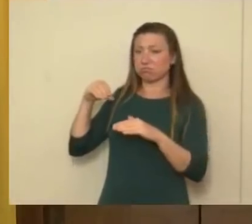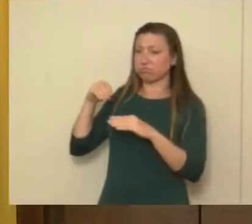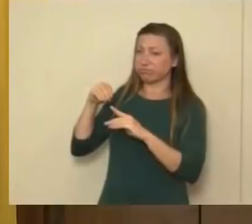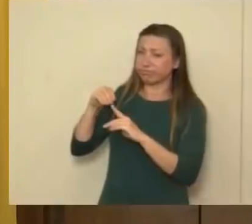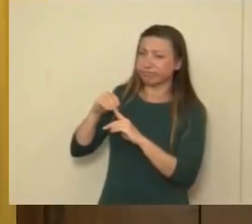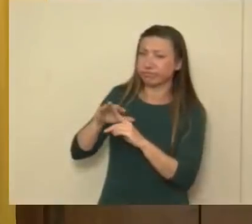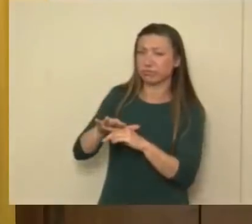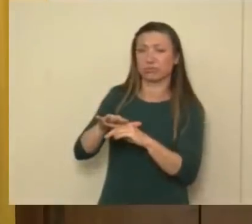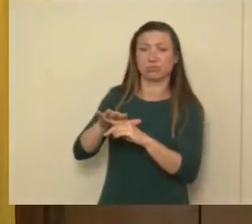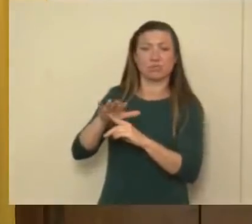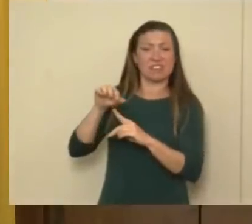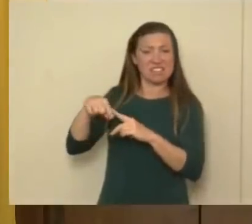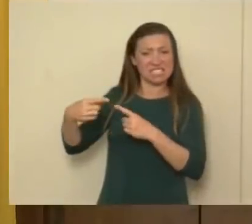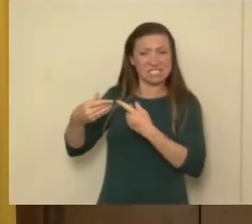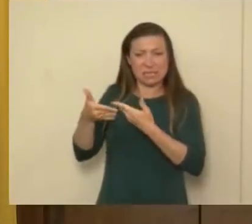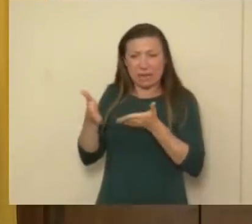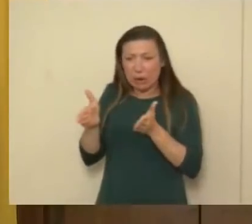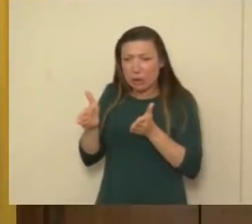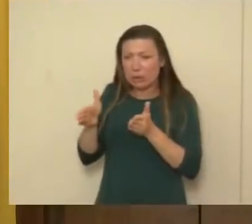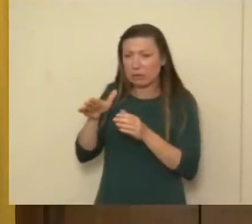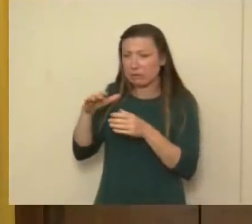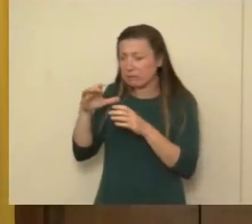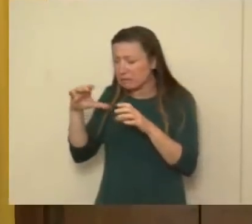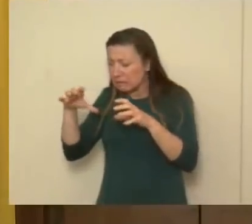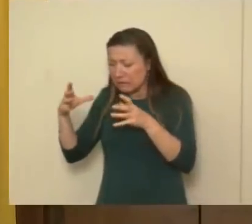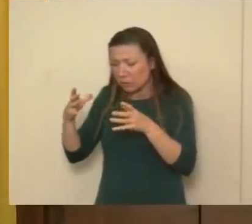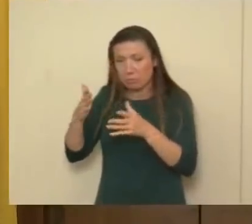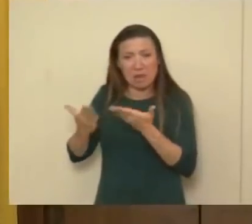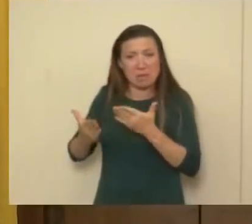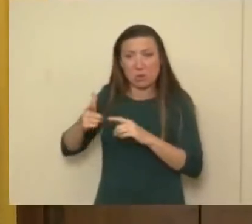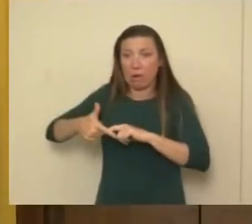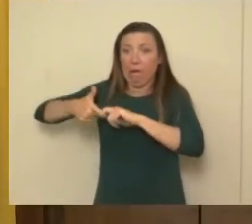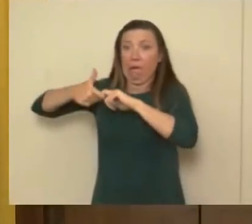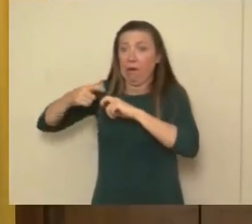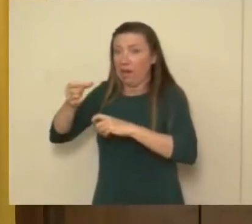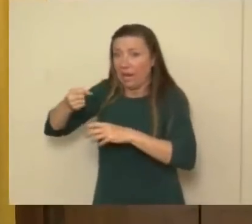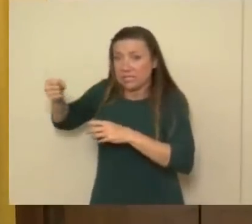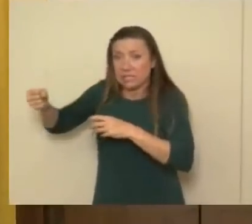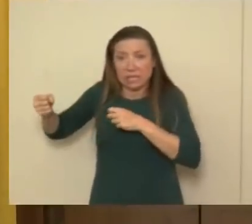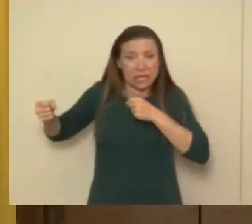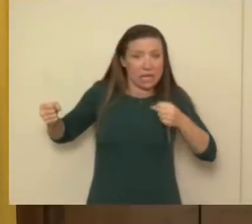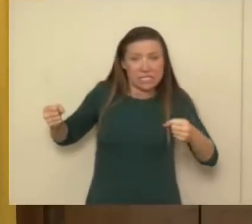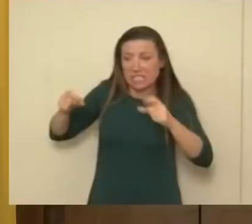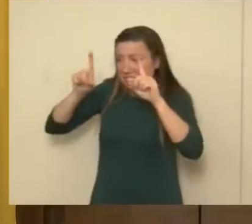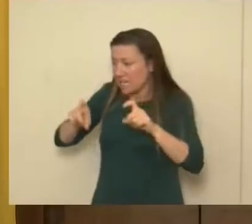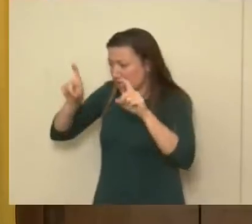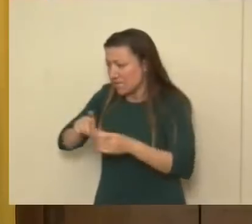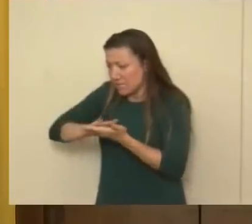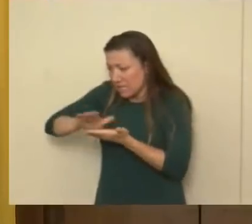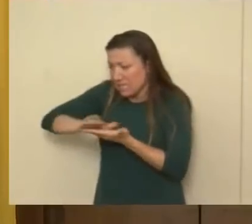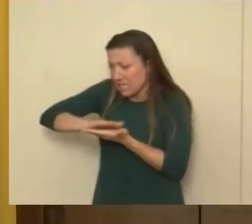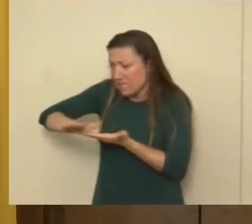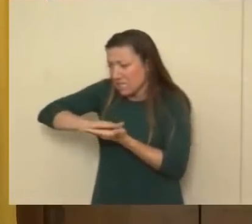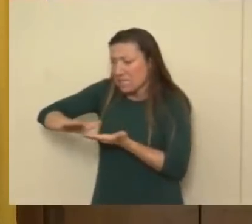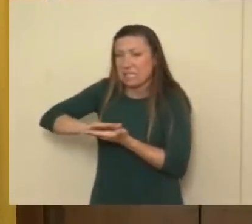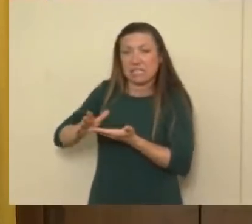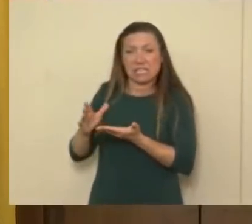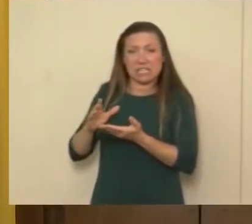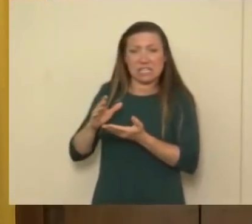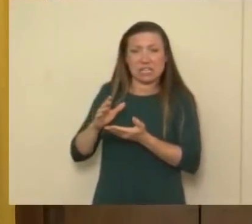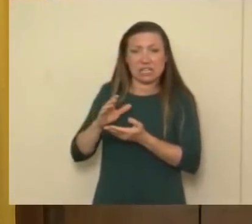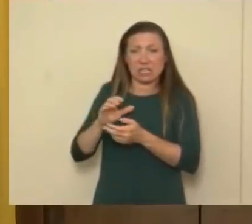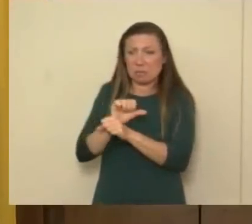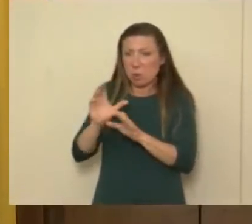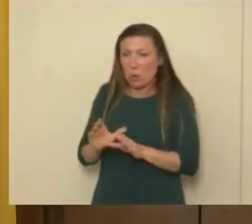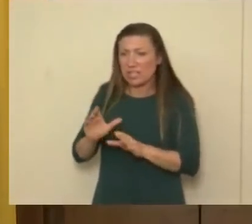we stop what we're doing, we clean it up, we test everyone, we isolate individuals, including inmates, we have staff not come